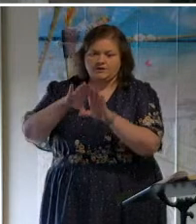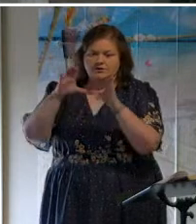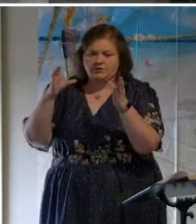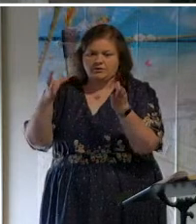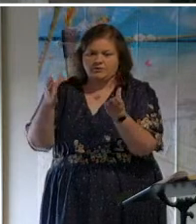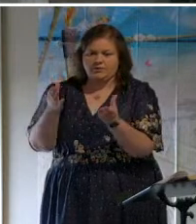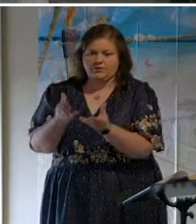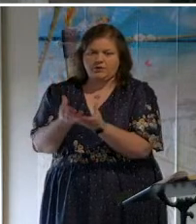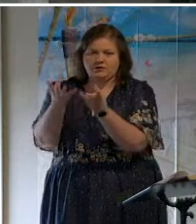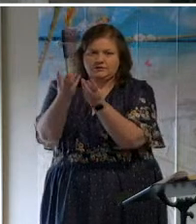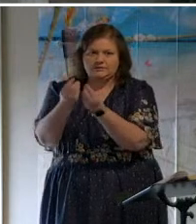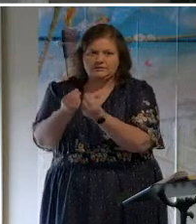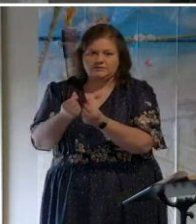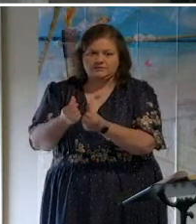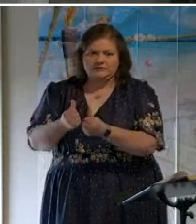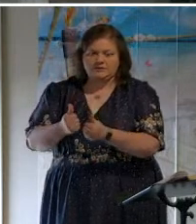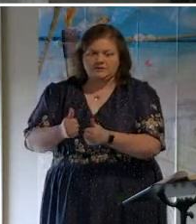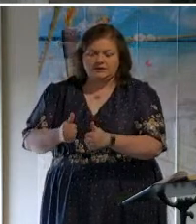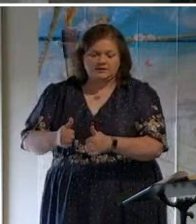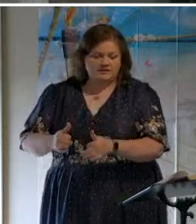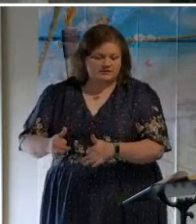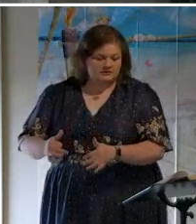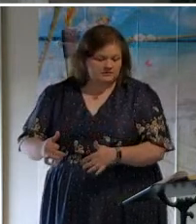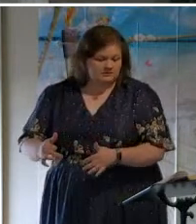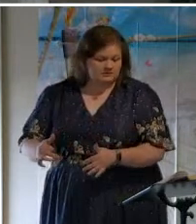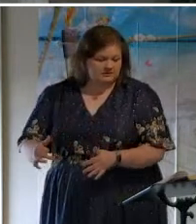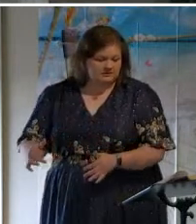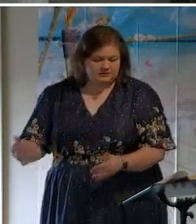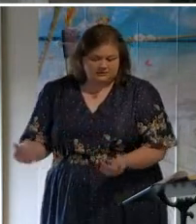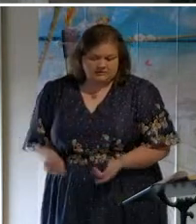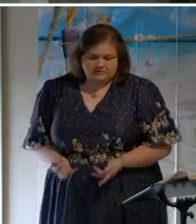passed away. By